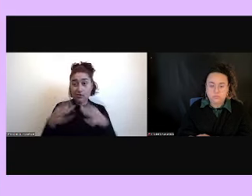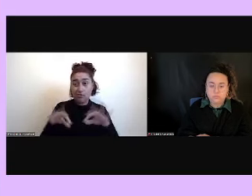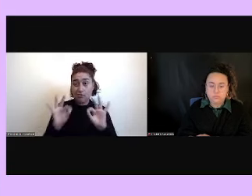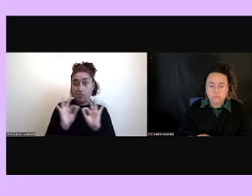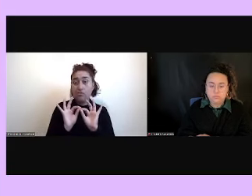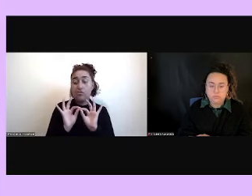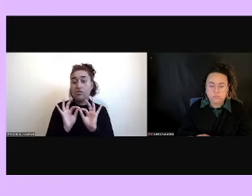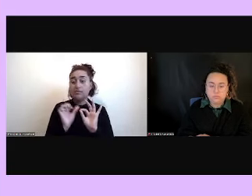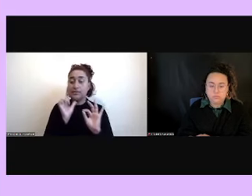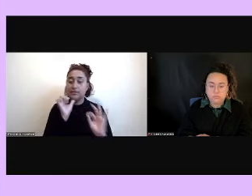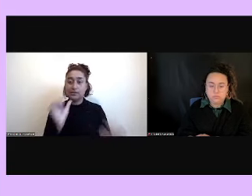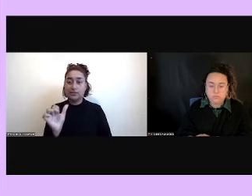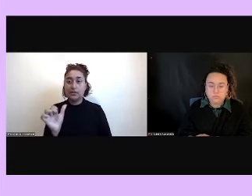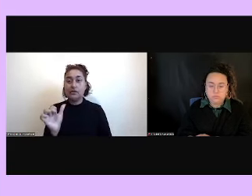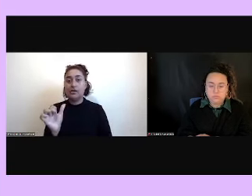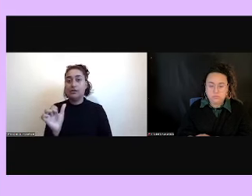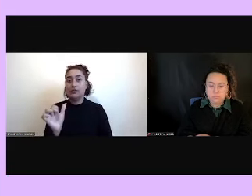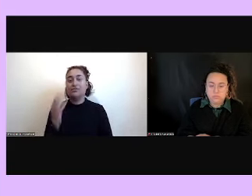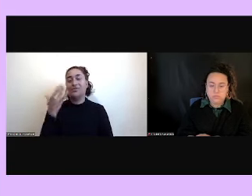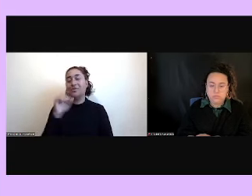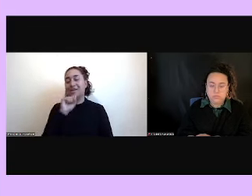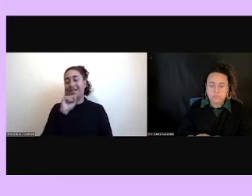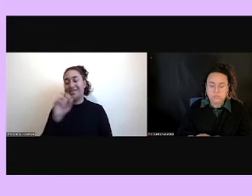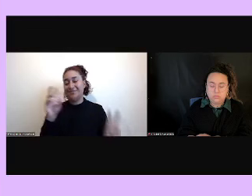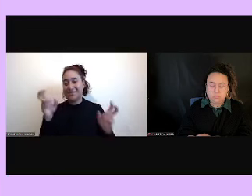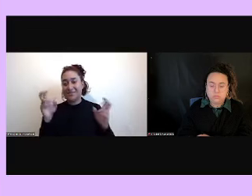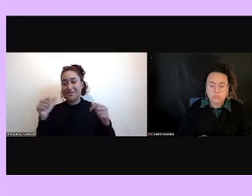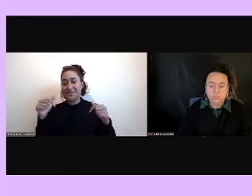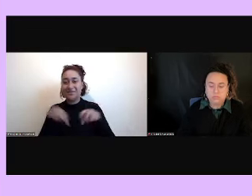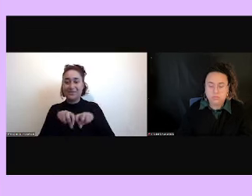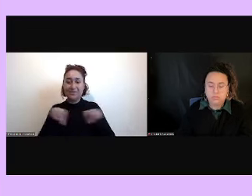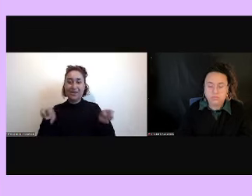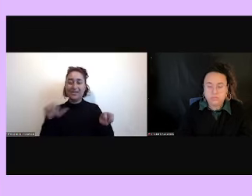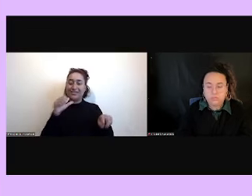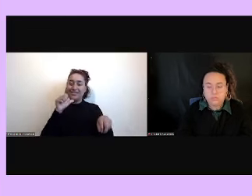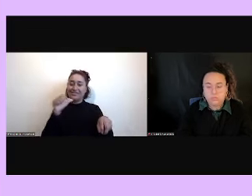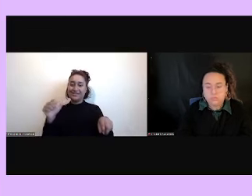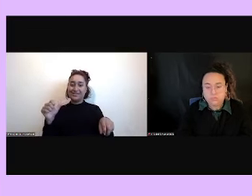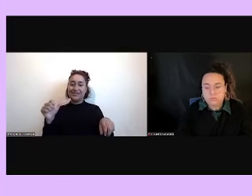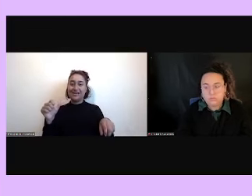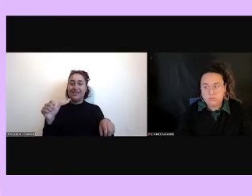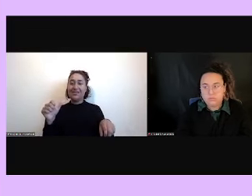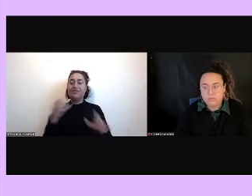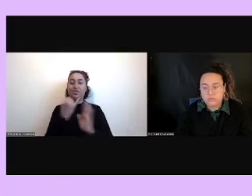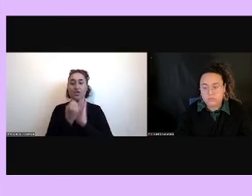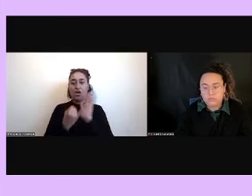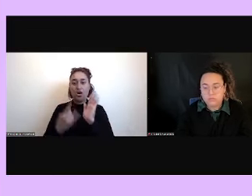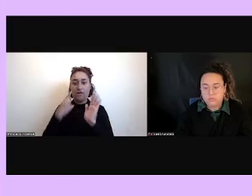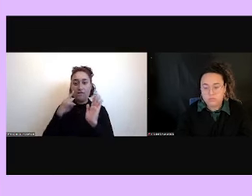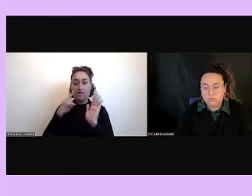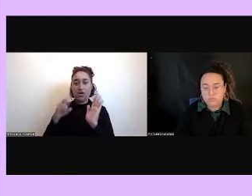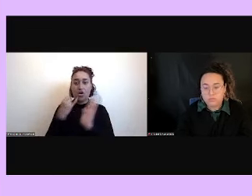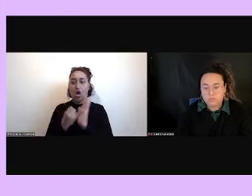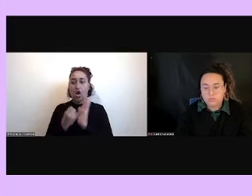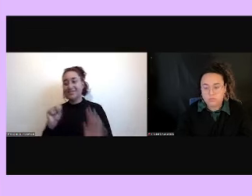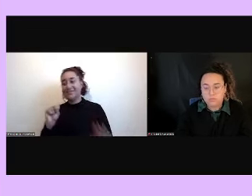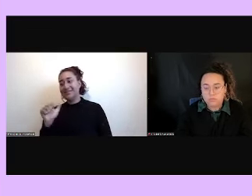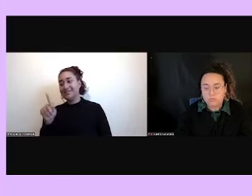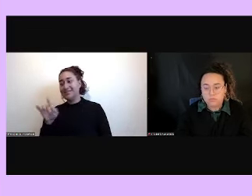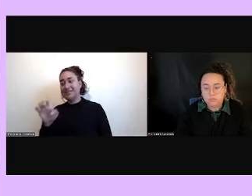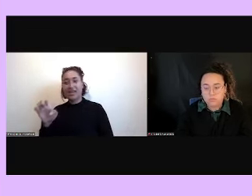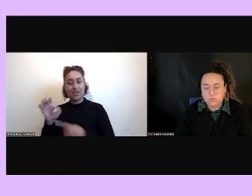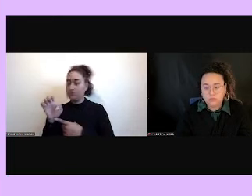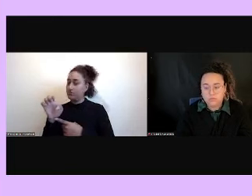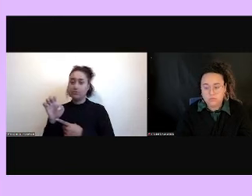it's not, which is why I love the topic of this panel, it's not the art for art's sake. It is art for what